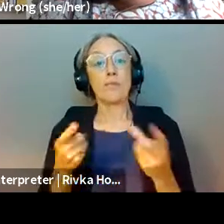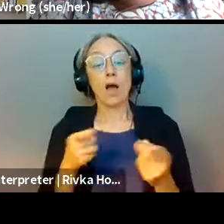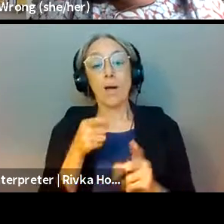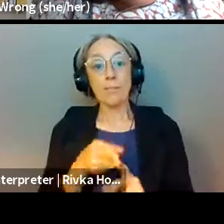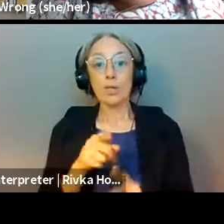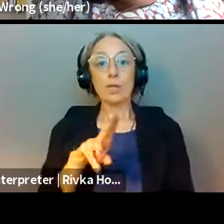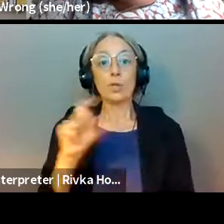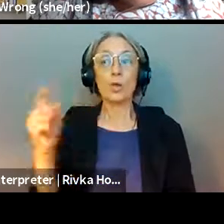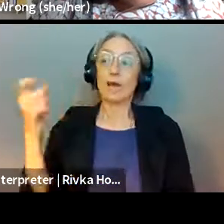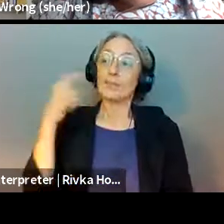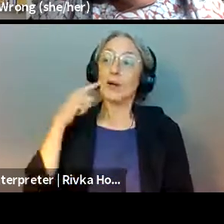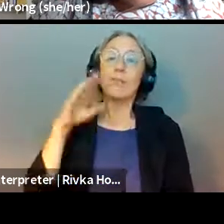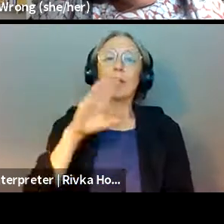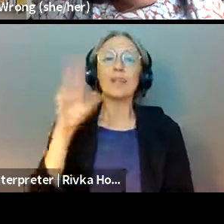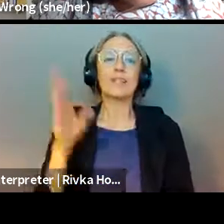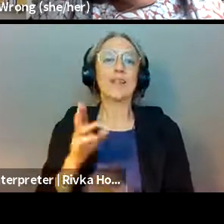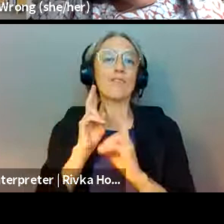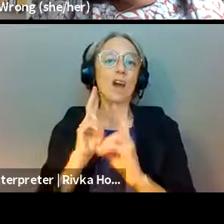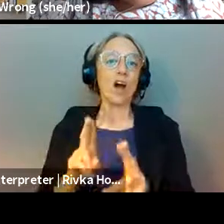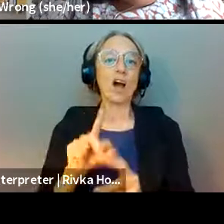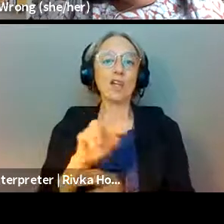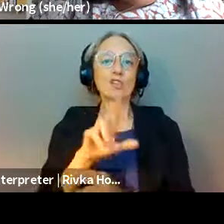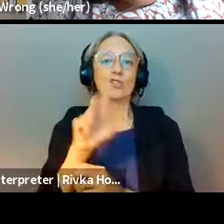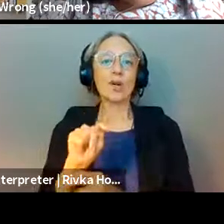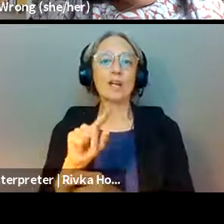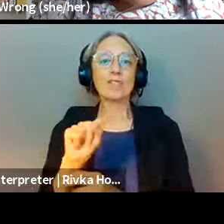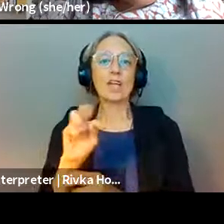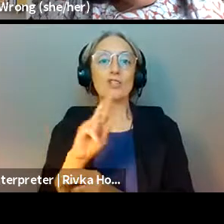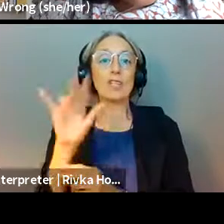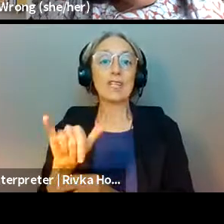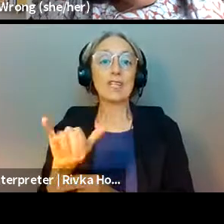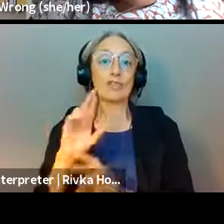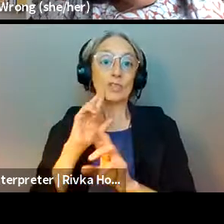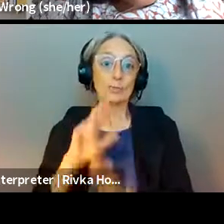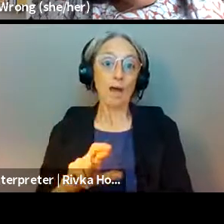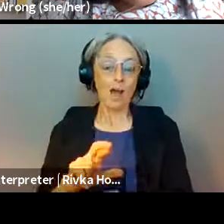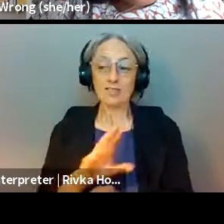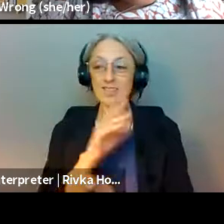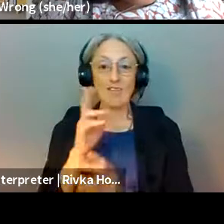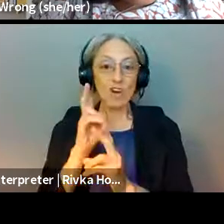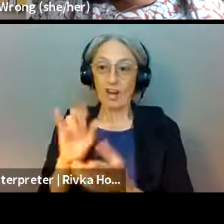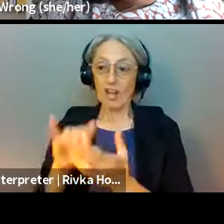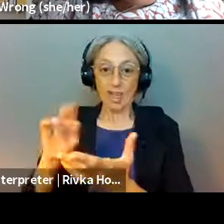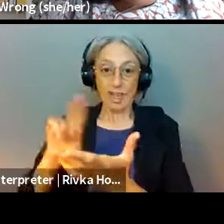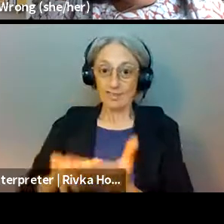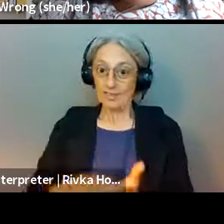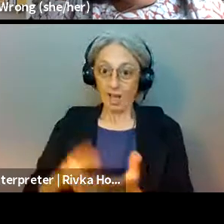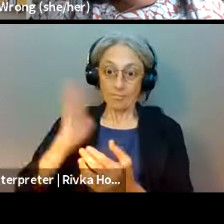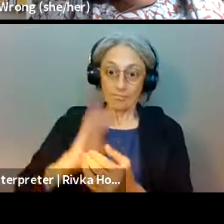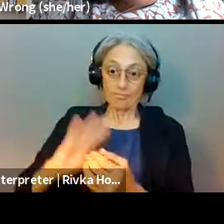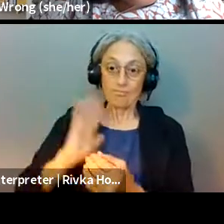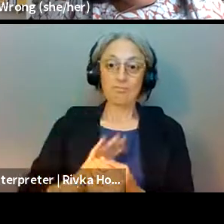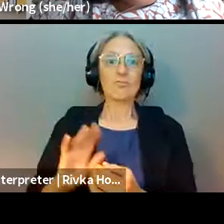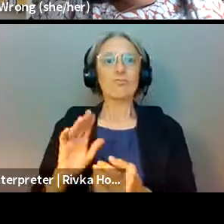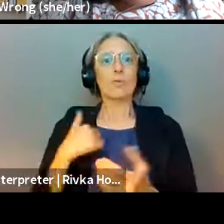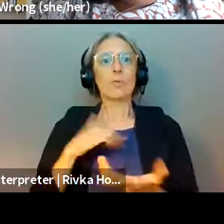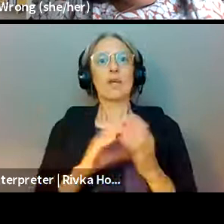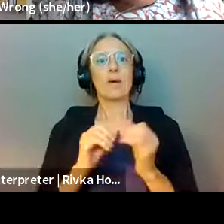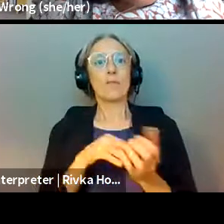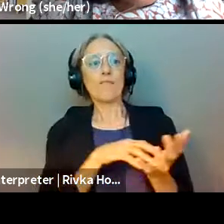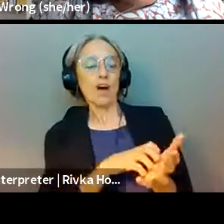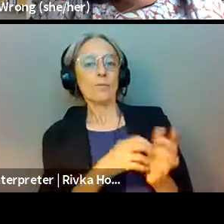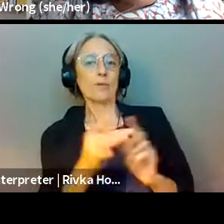honored its trust and treaty responsibility to us, which made us incredibly vulnerable to this pandemic. Examples of this are the